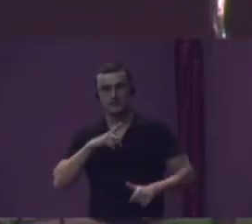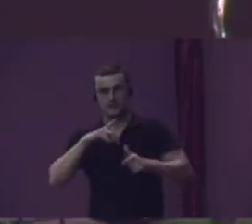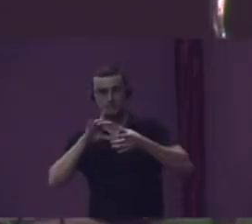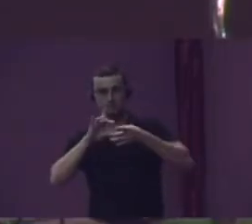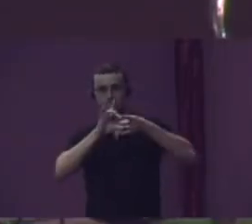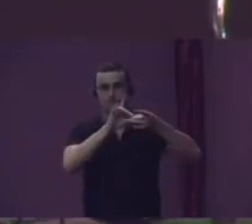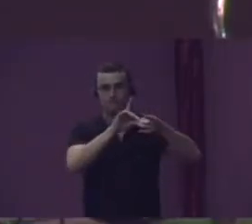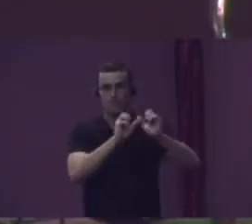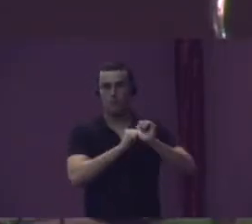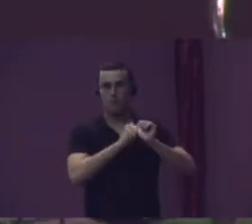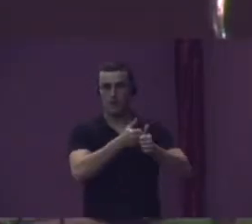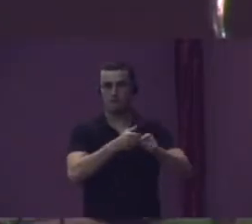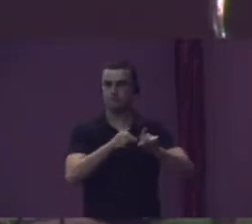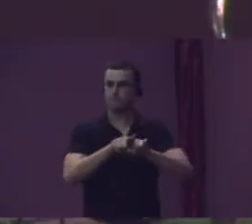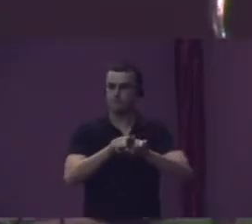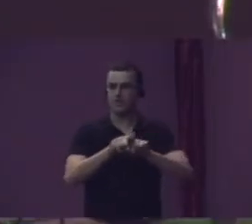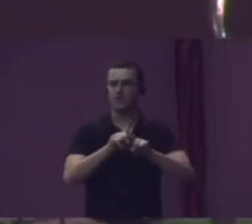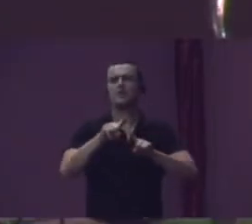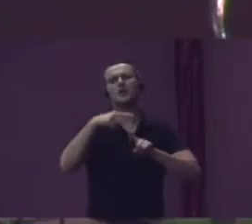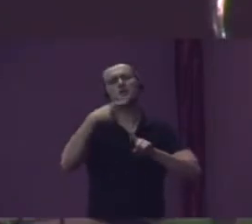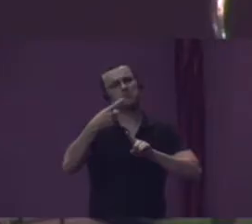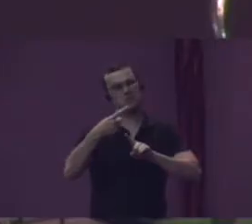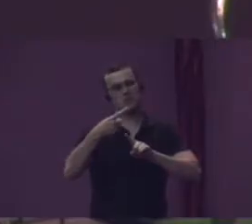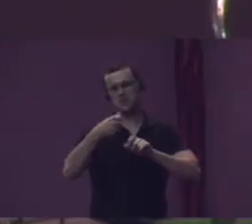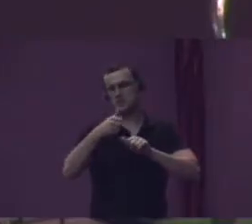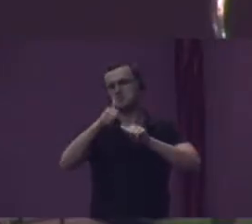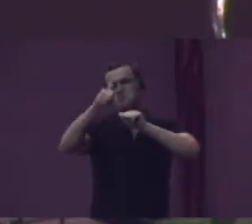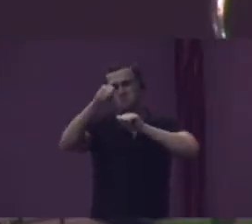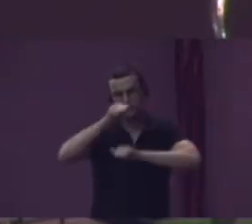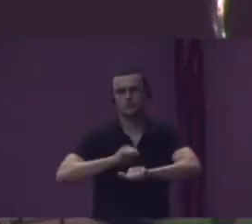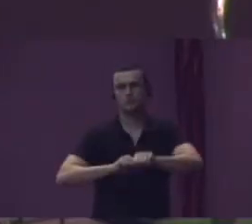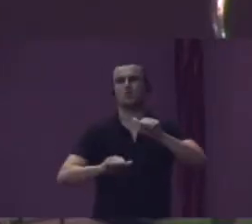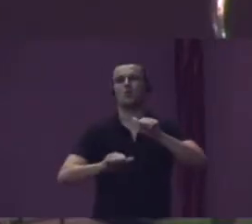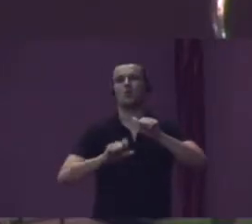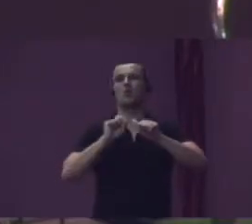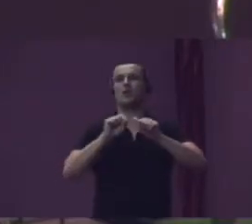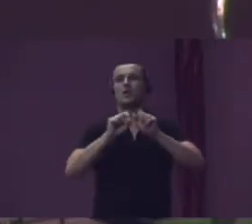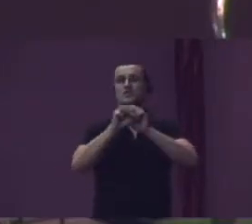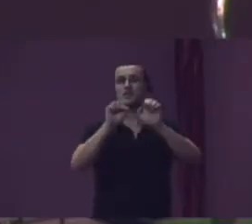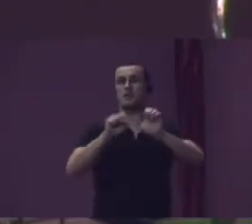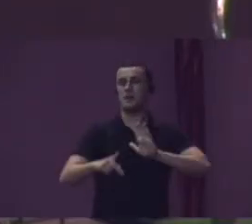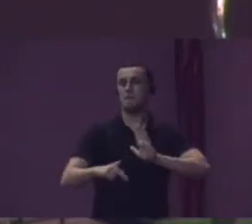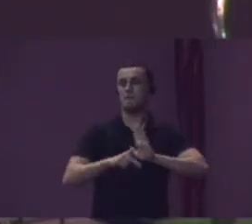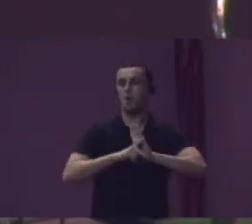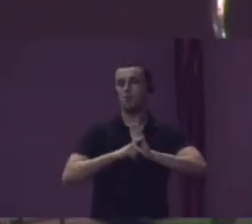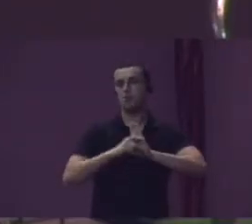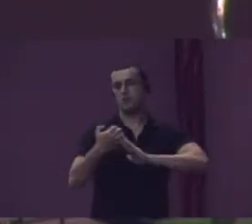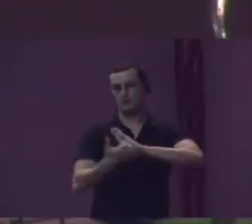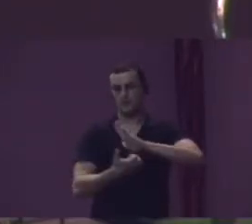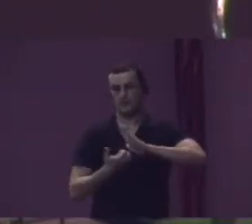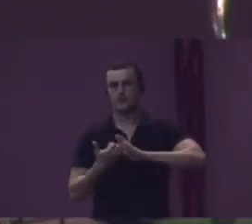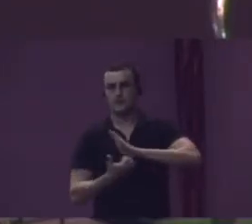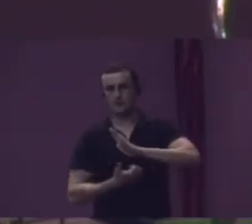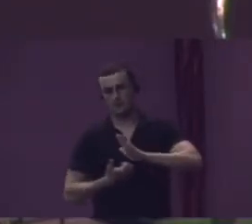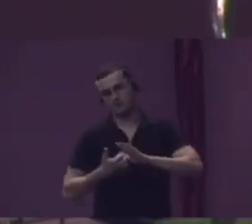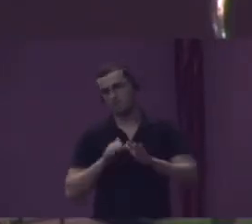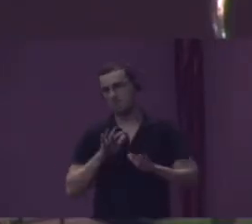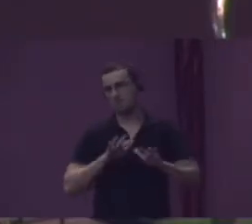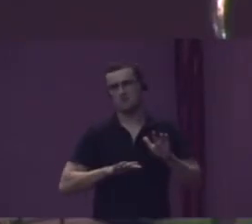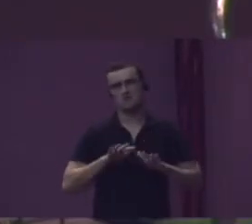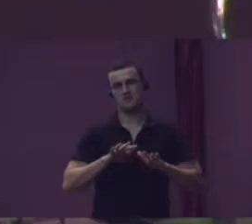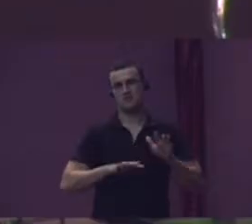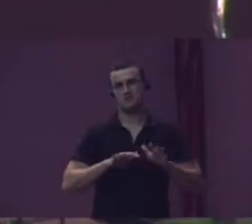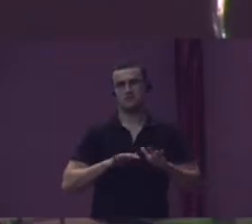interests. In the 1960s, strong social and cultural forces were coalescing, which